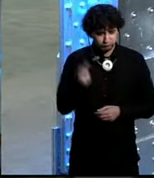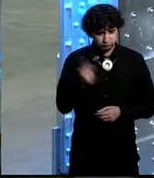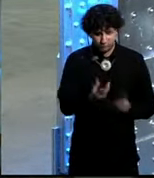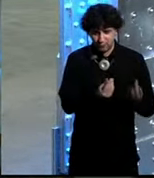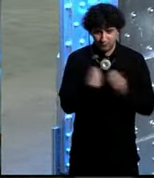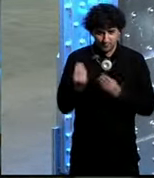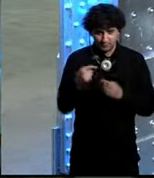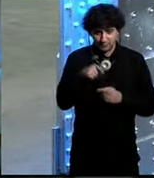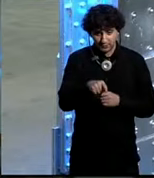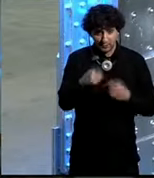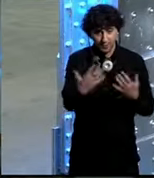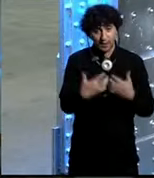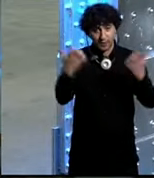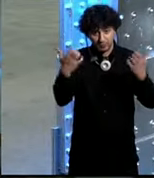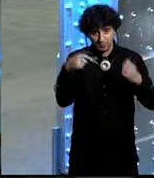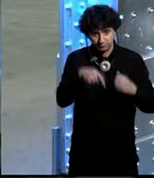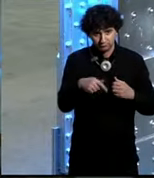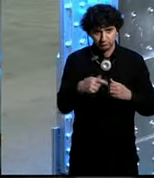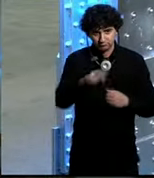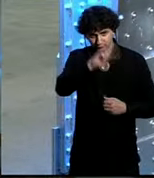was created. So,